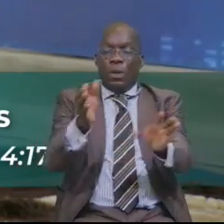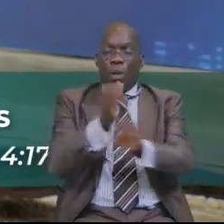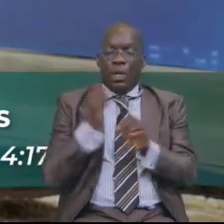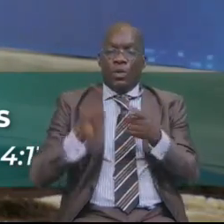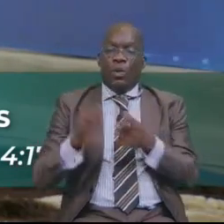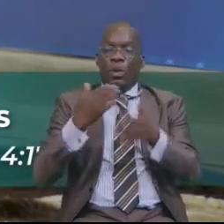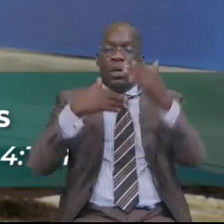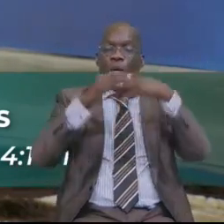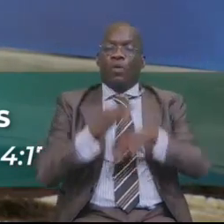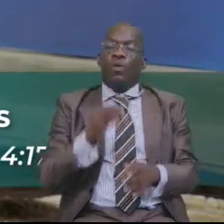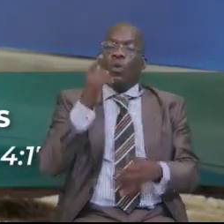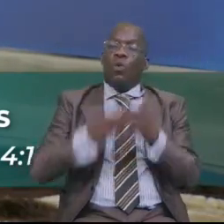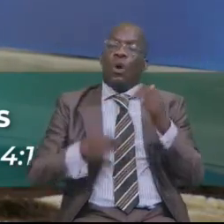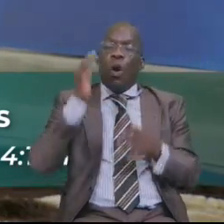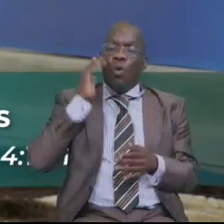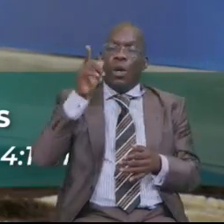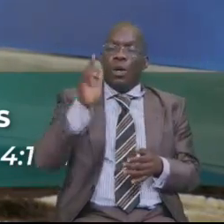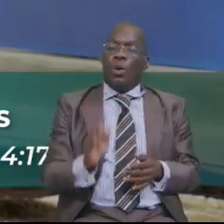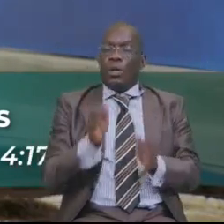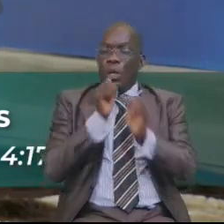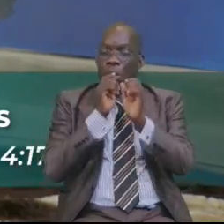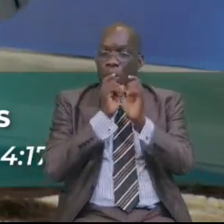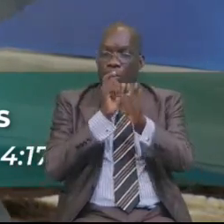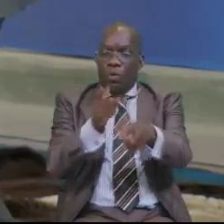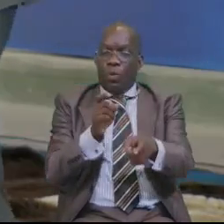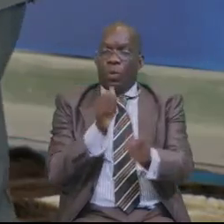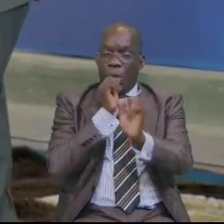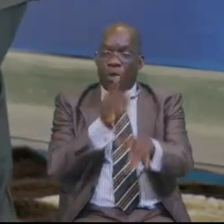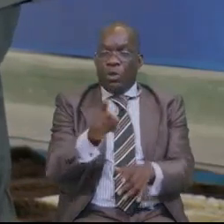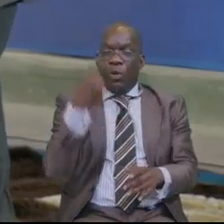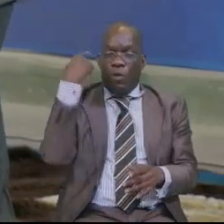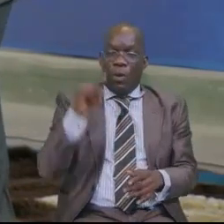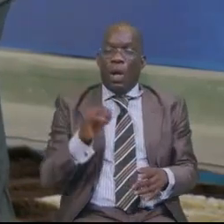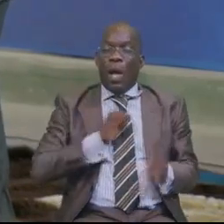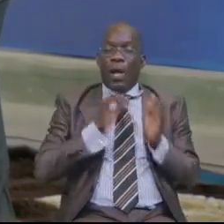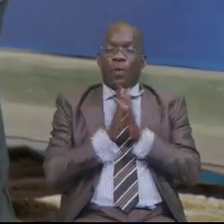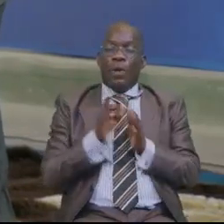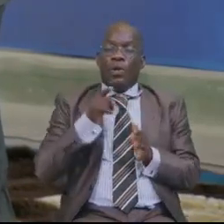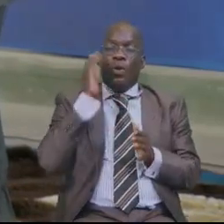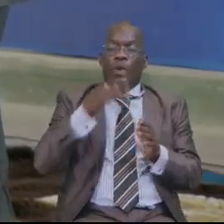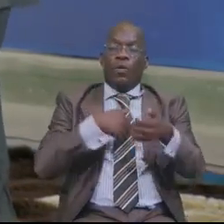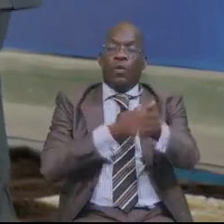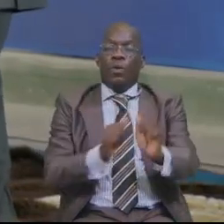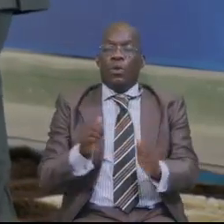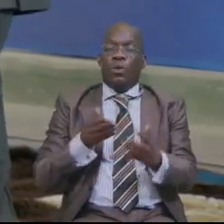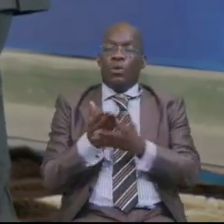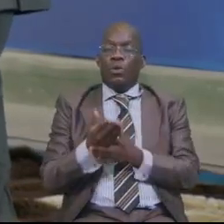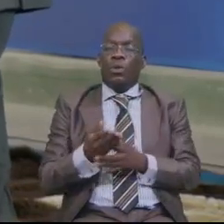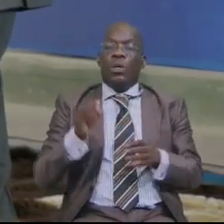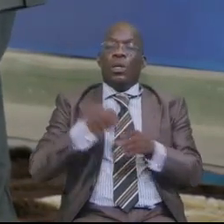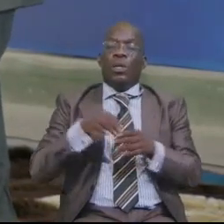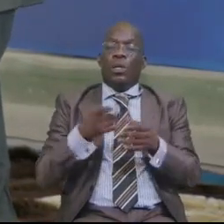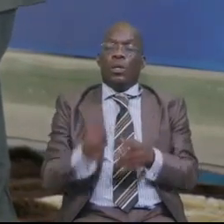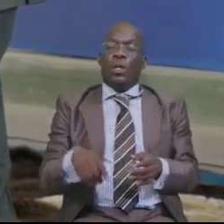going to reward you for? I pray that we will follow through on the ministry the Lord has given